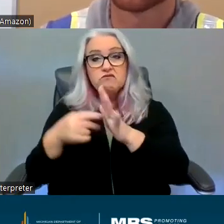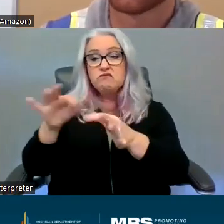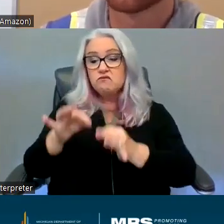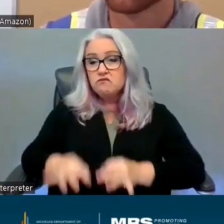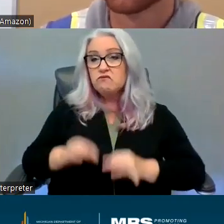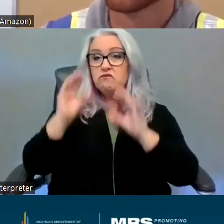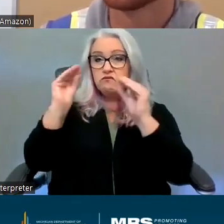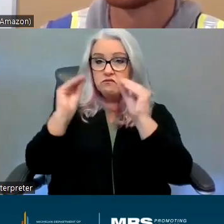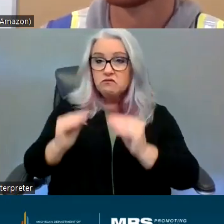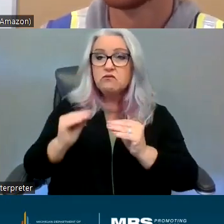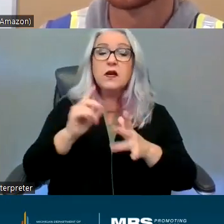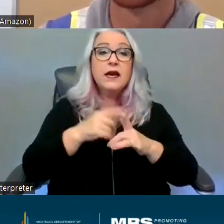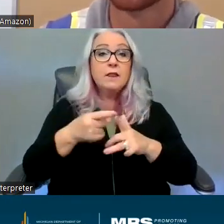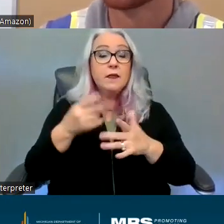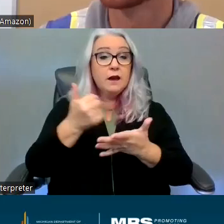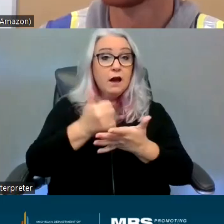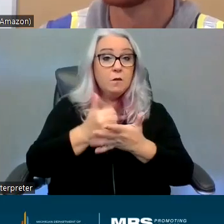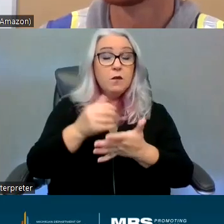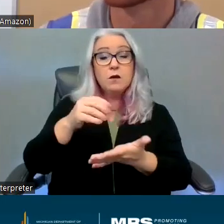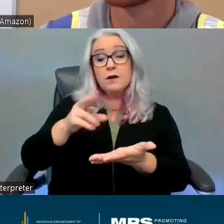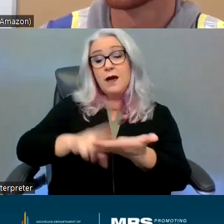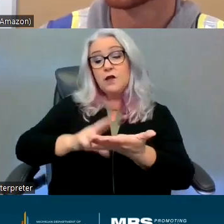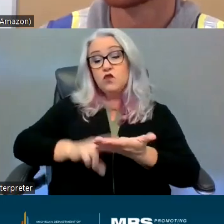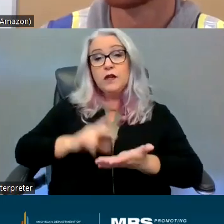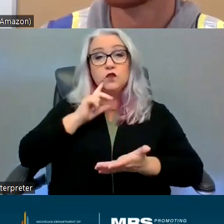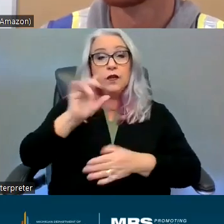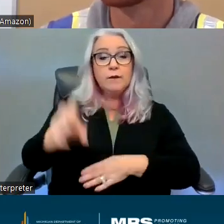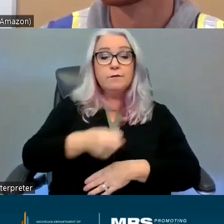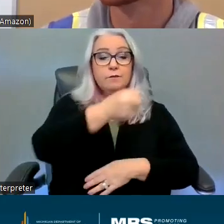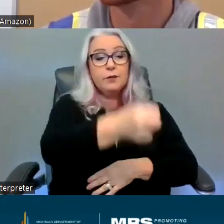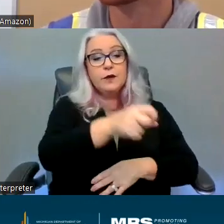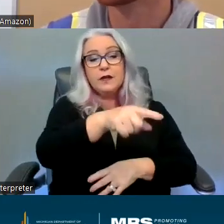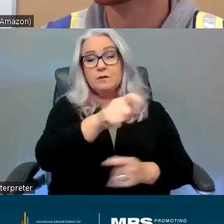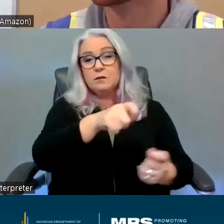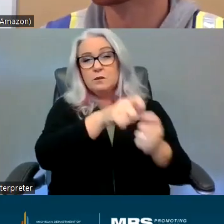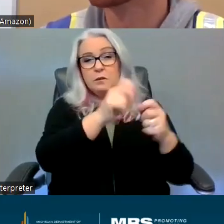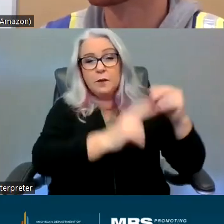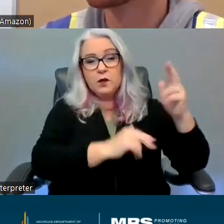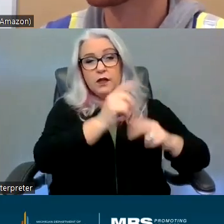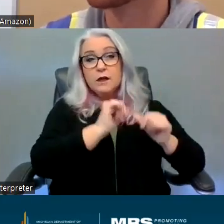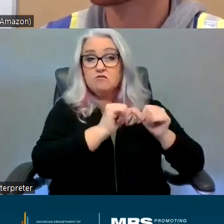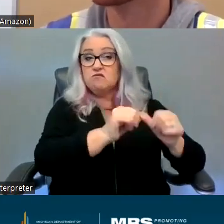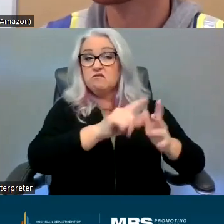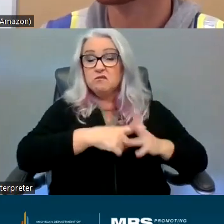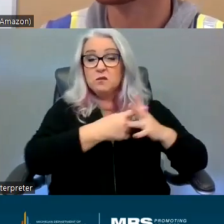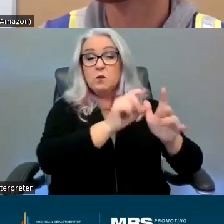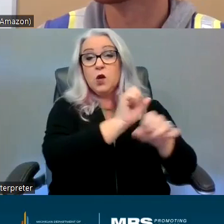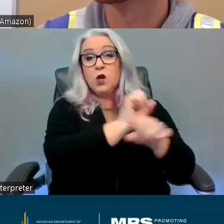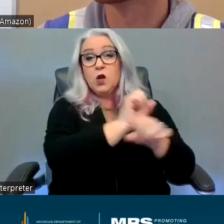a contract to get placed at a building and continue to work. Okay, thank you.